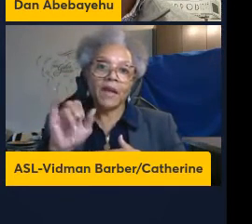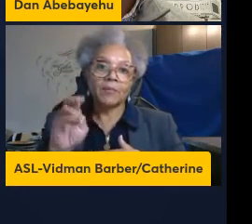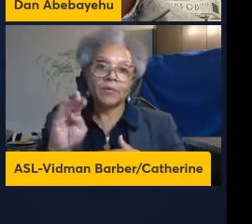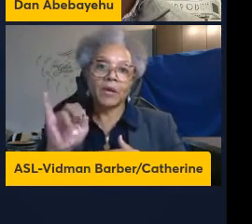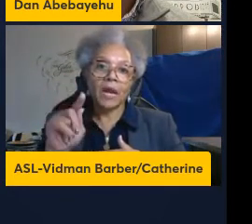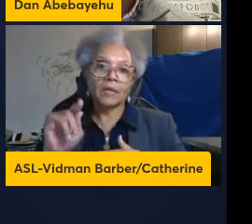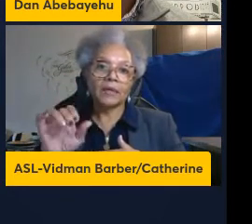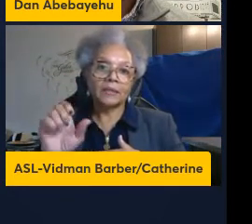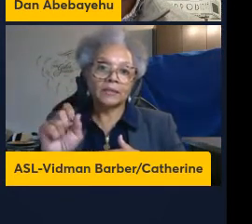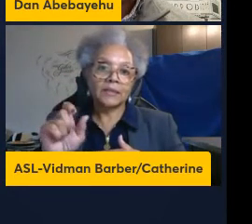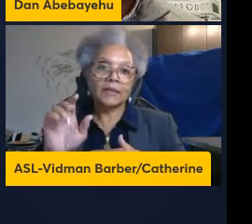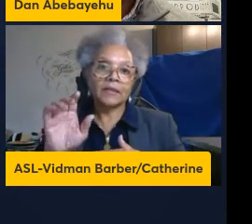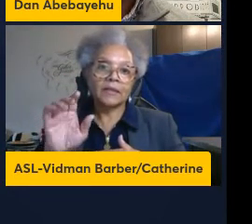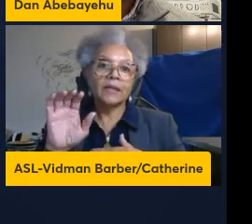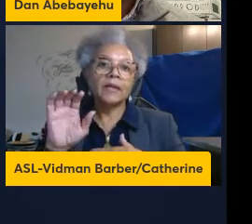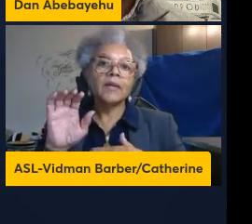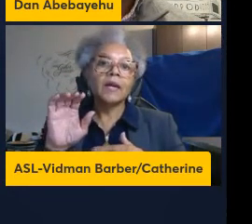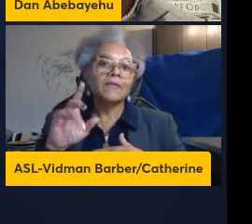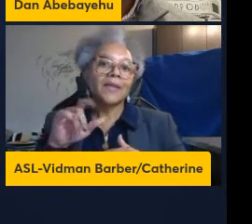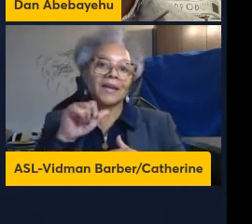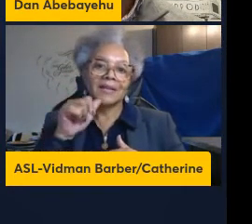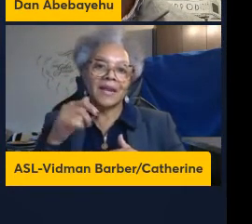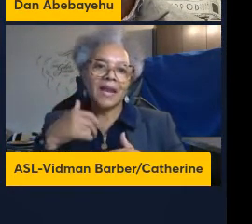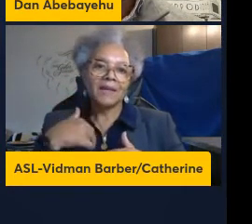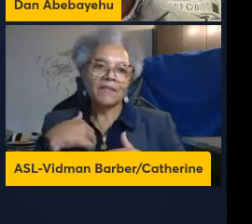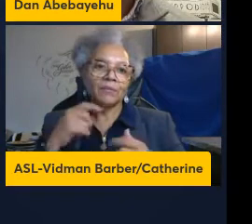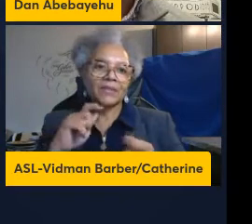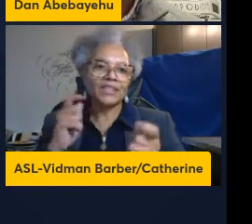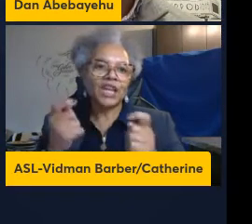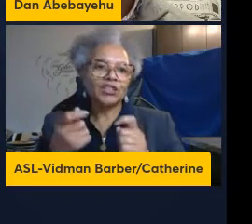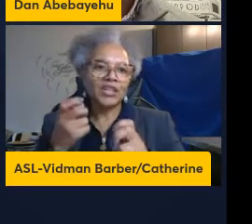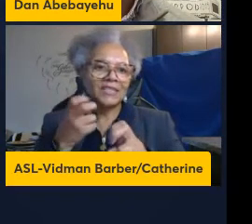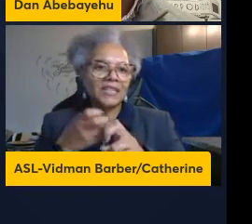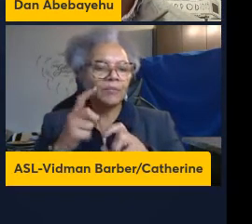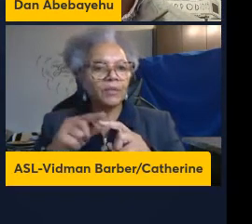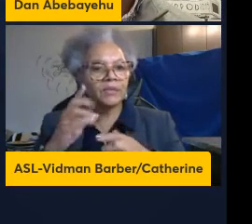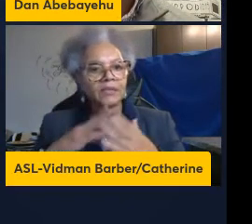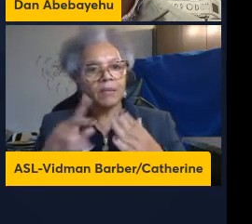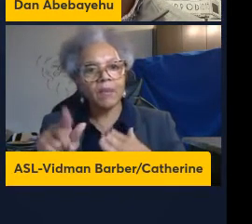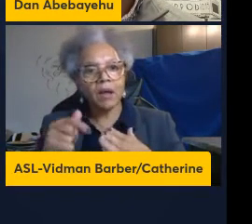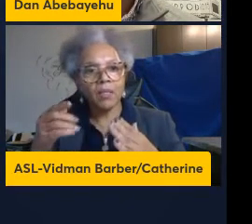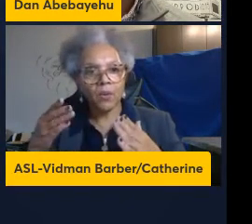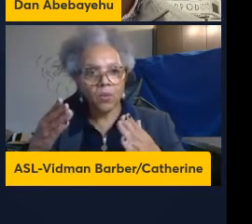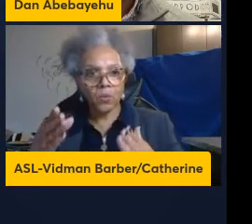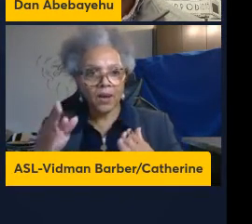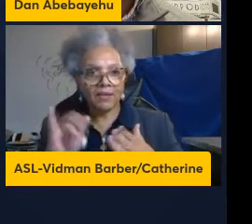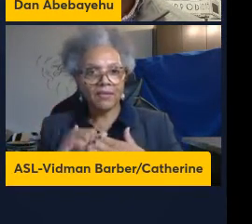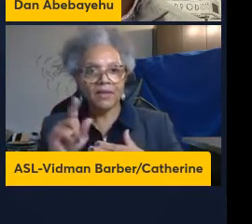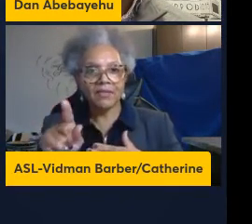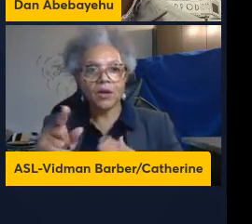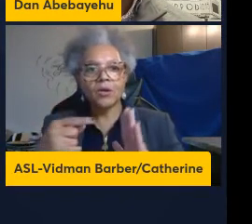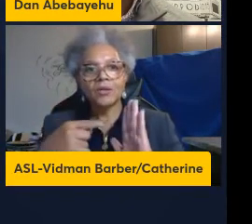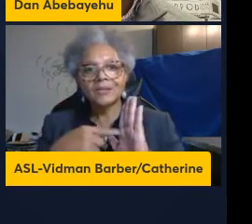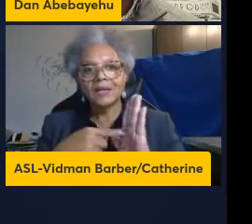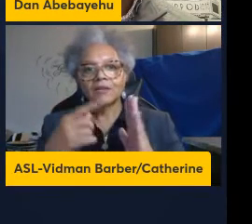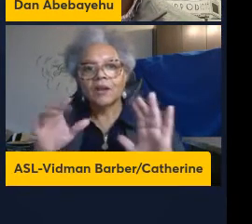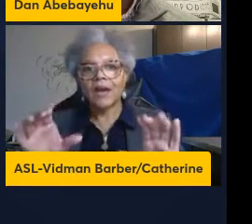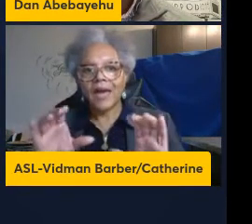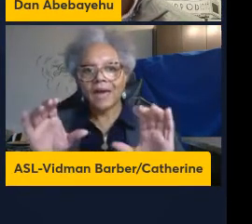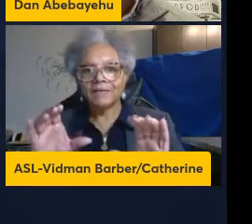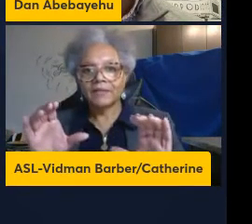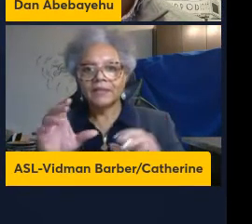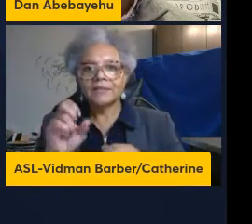have fibroblasts that are not prompted by changes in stiffness, but rather some other mechanism by which these sites are the active sites of